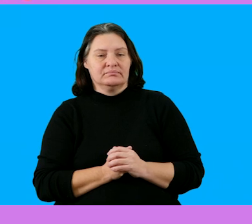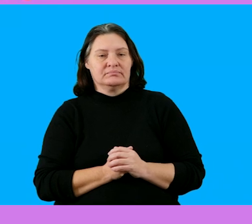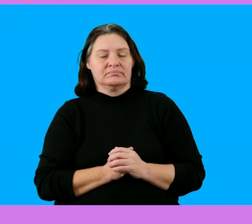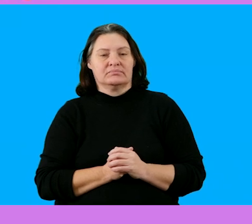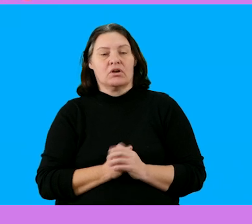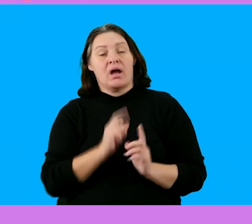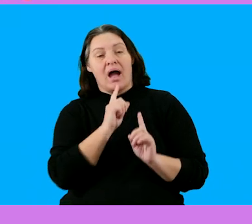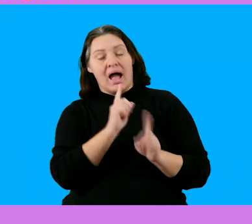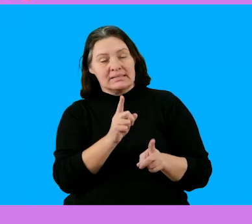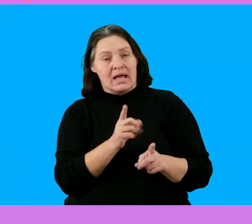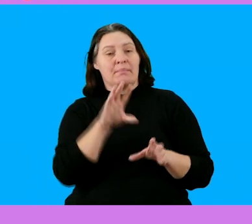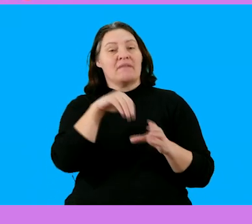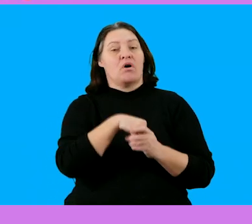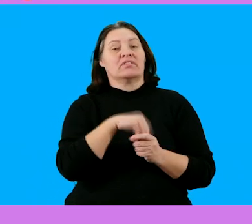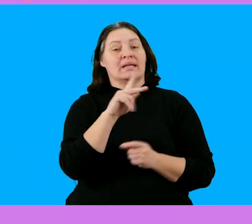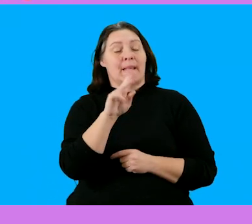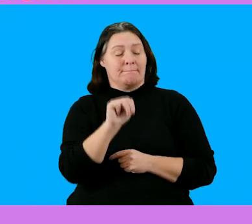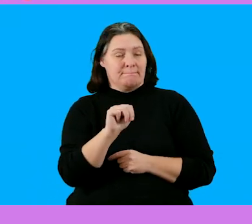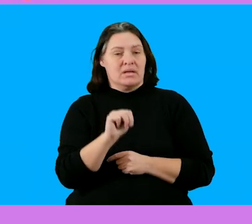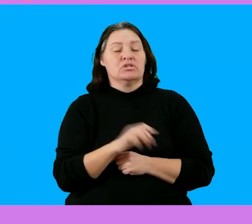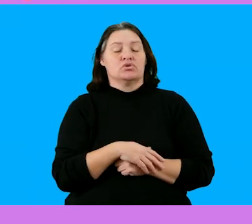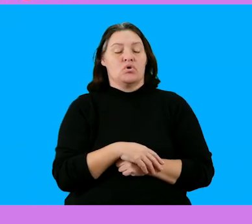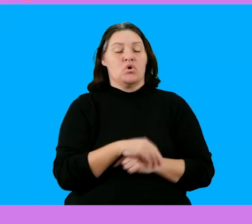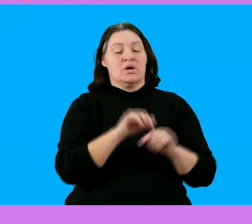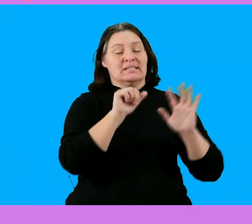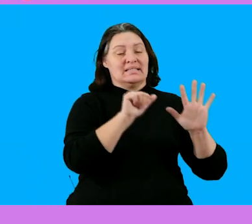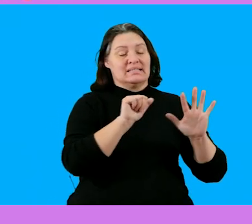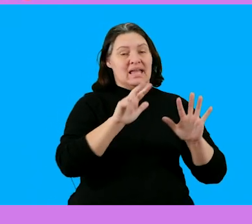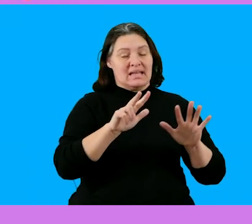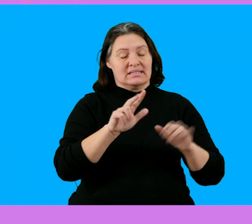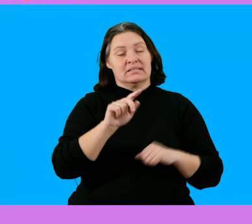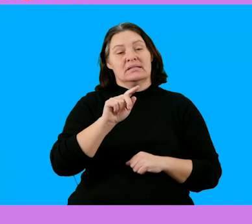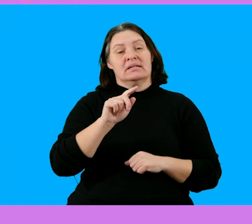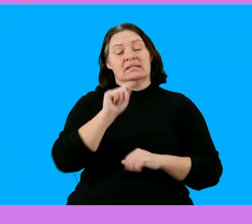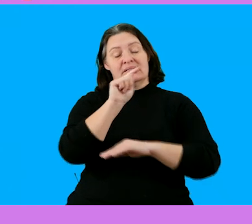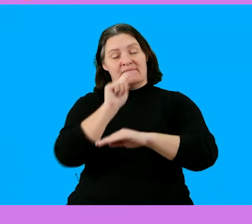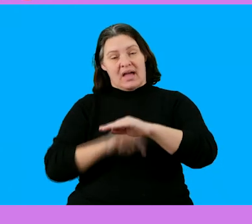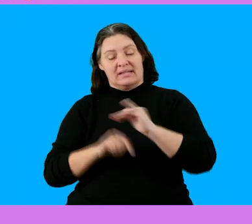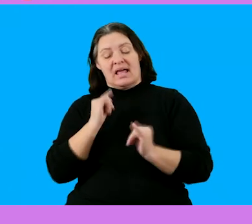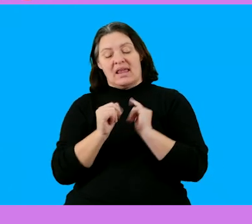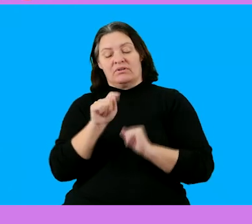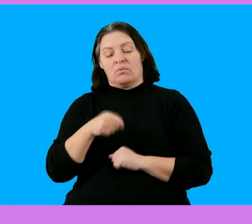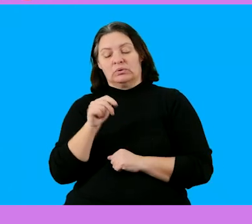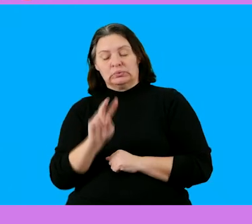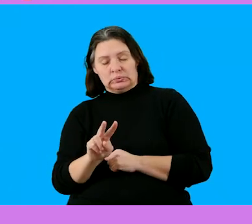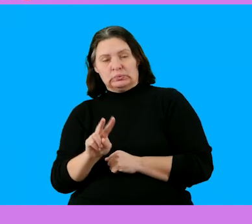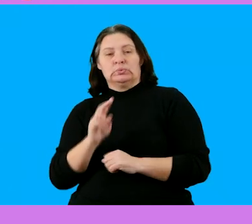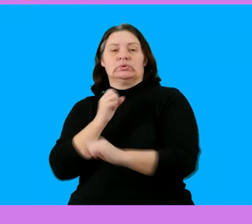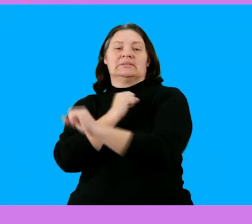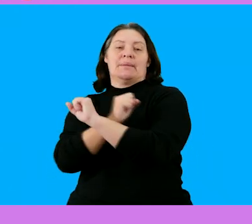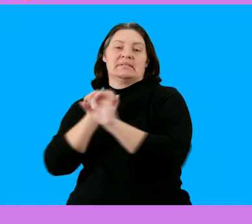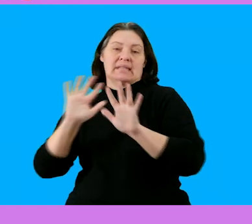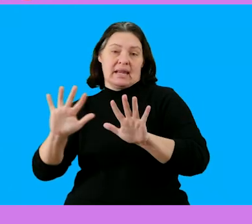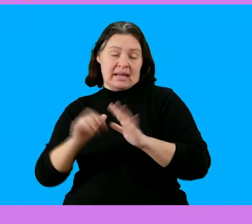Okay, remember your answer must be in kilometers, so 68 divided by 11.2, that I will multiply